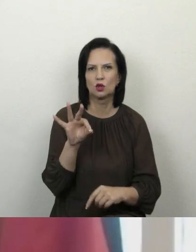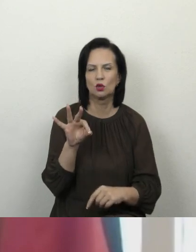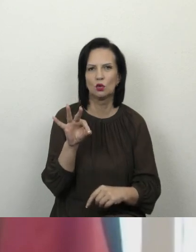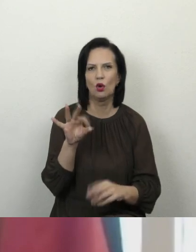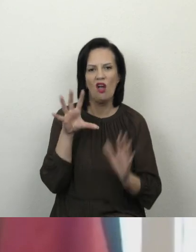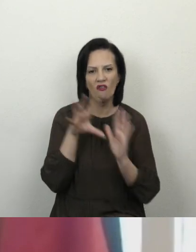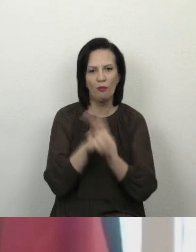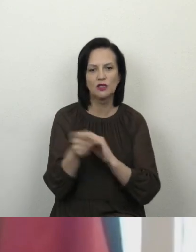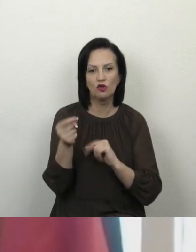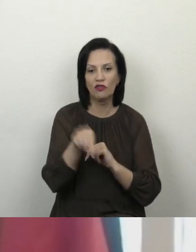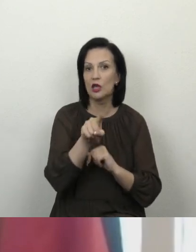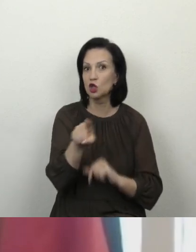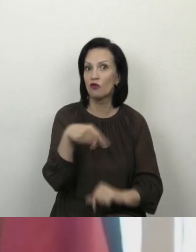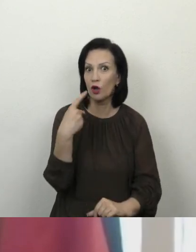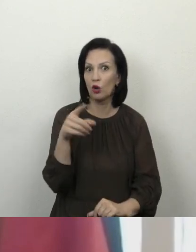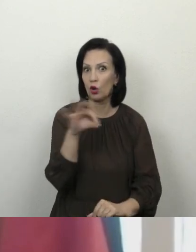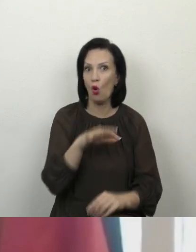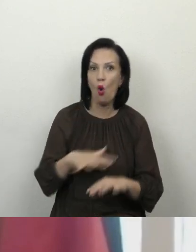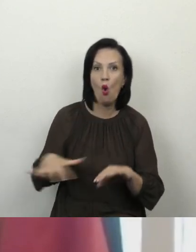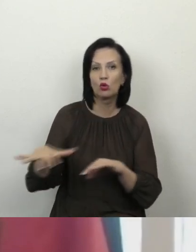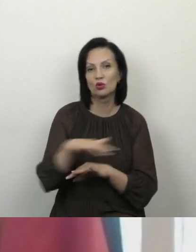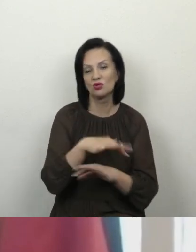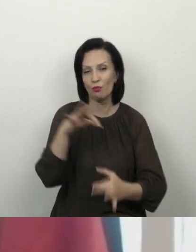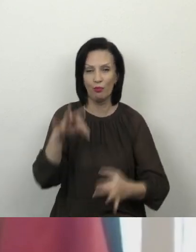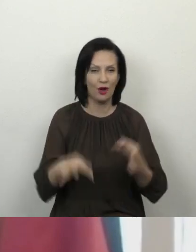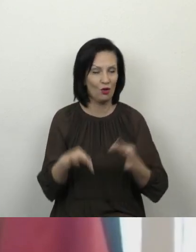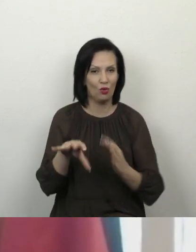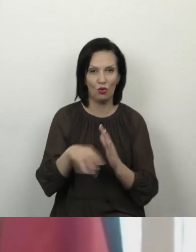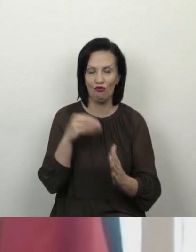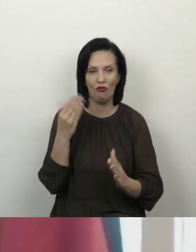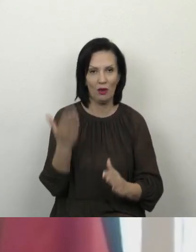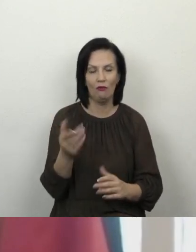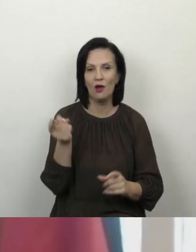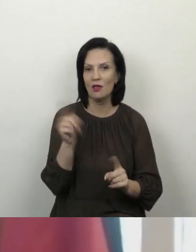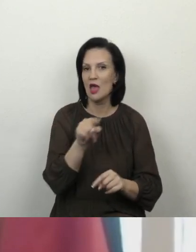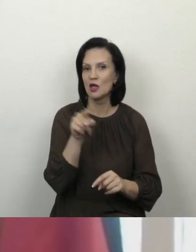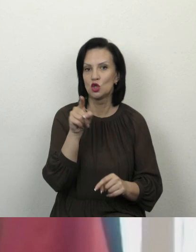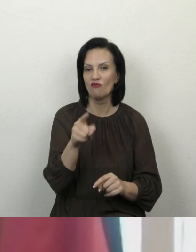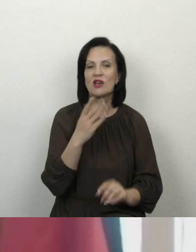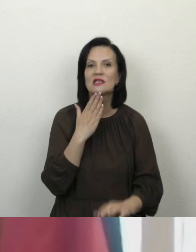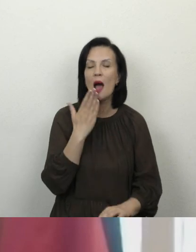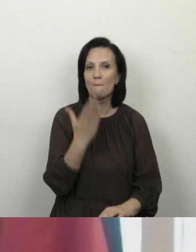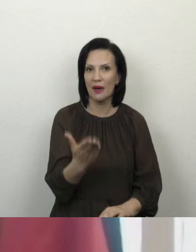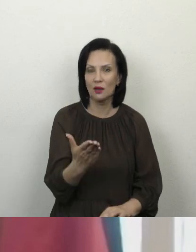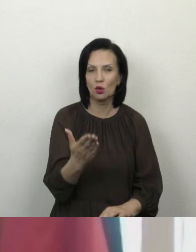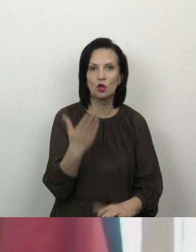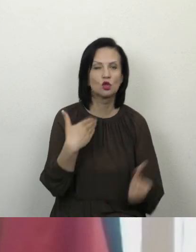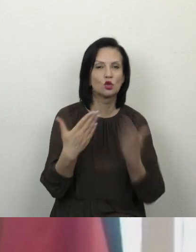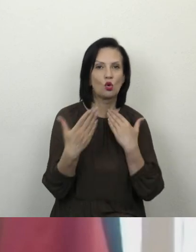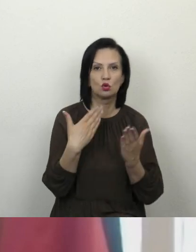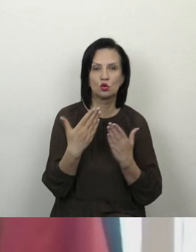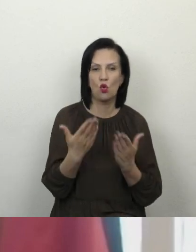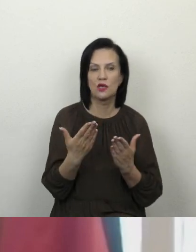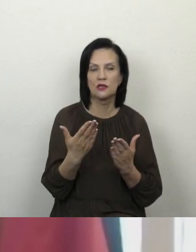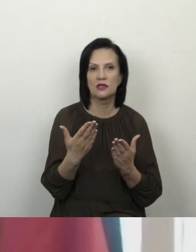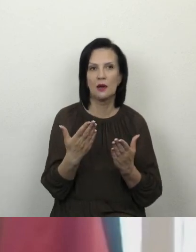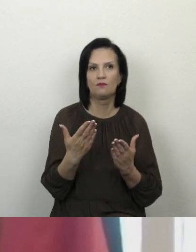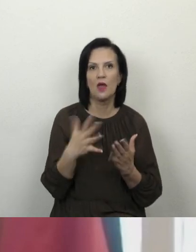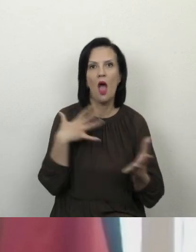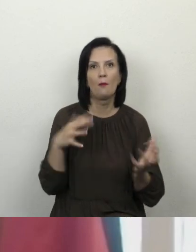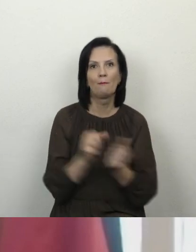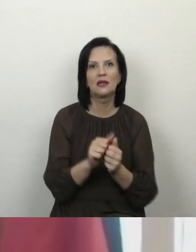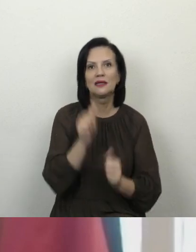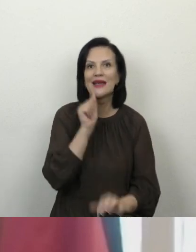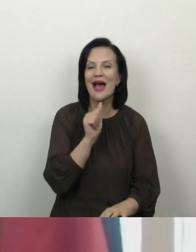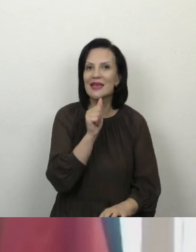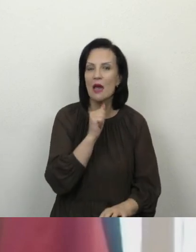election. But this, what you mentioned, concerns the principle of secret vote. So you